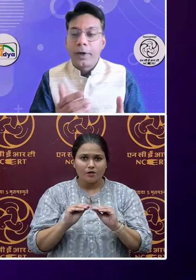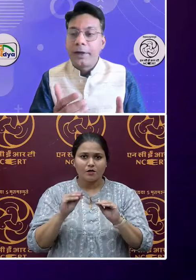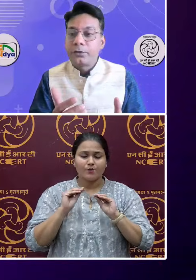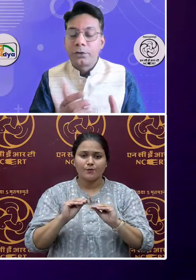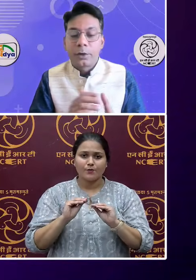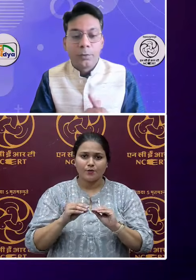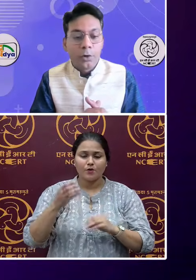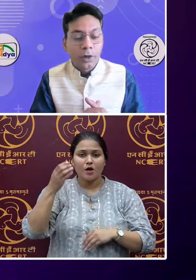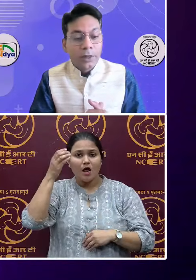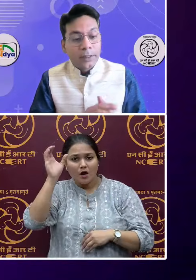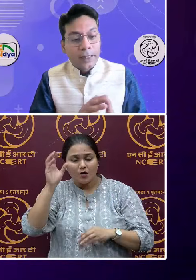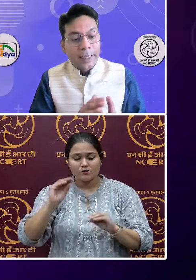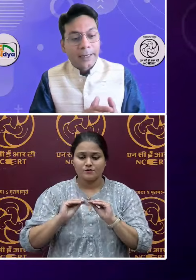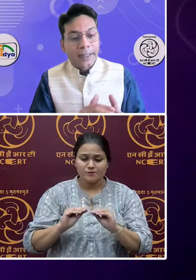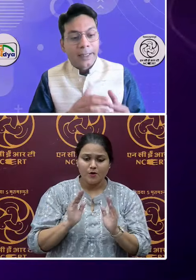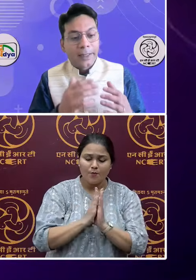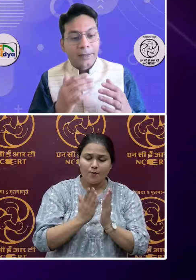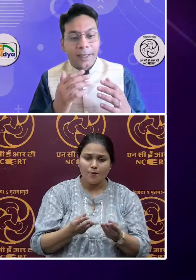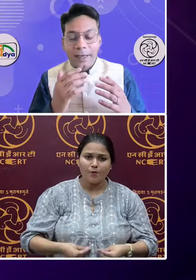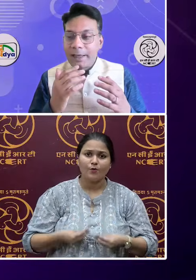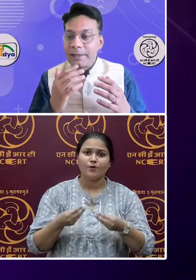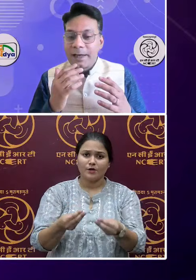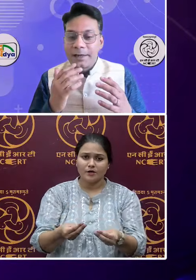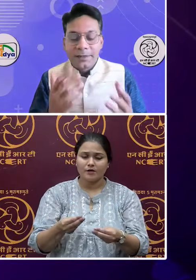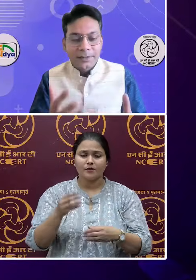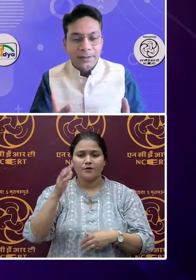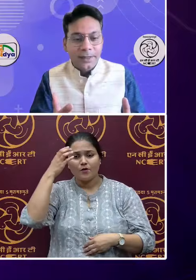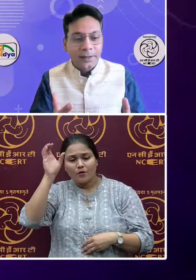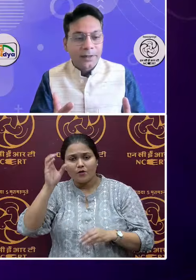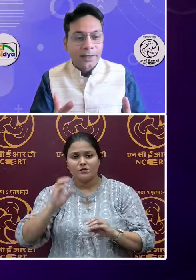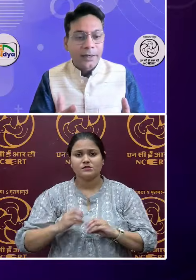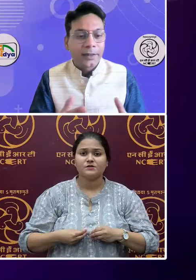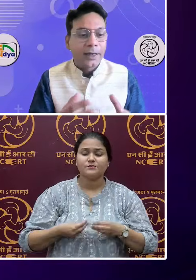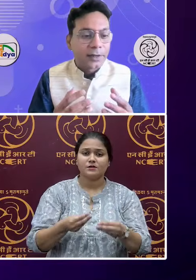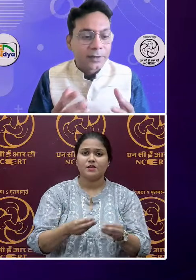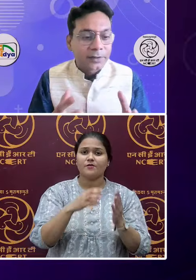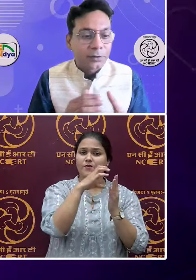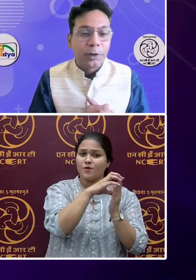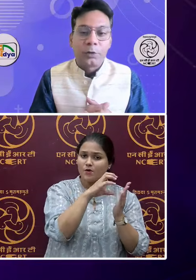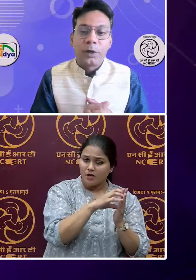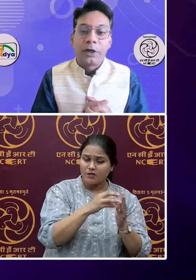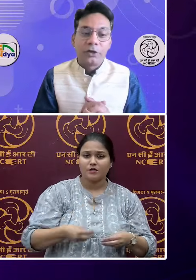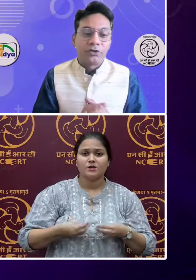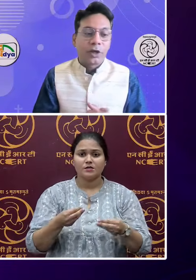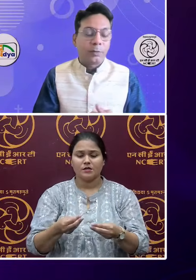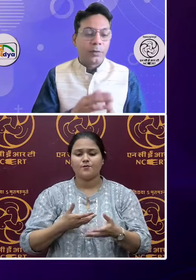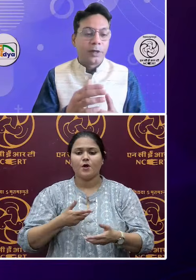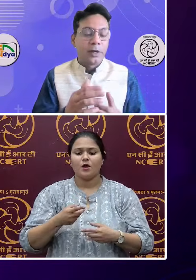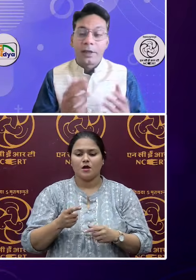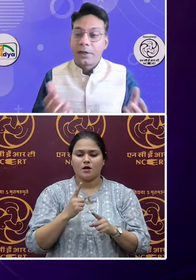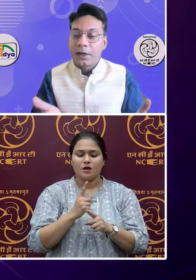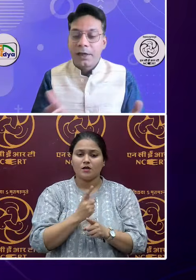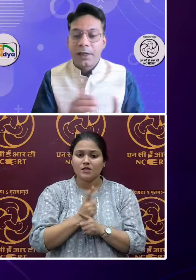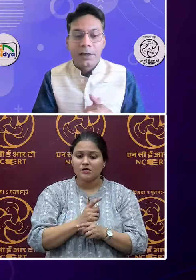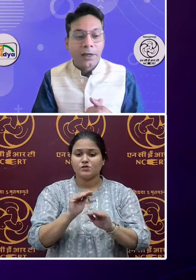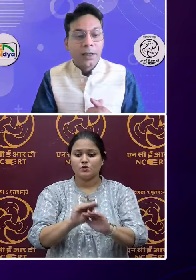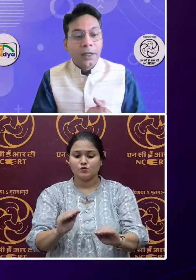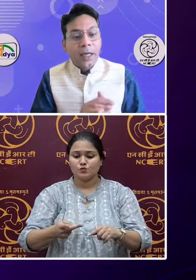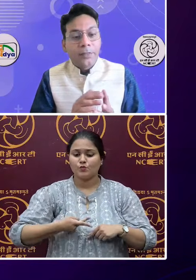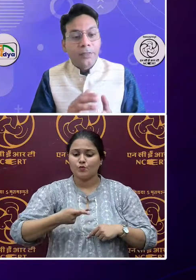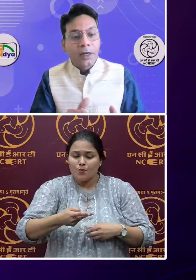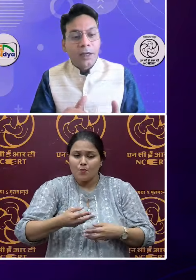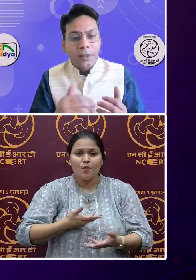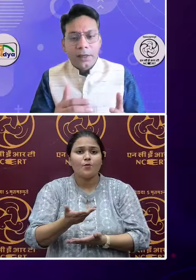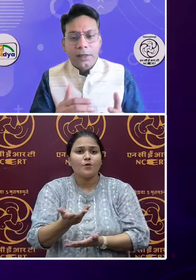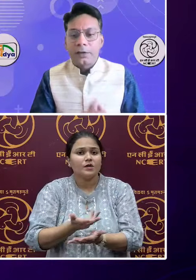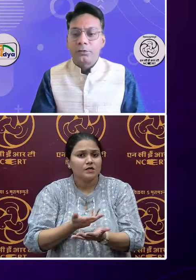who provides you the book. Then there is a discussion, correct? There is a discussion between teacher, between learner and learner.